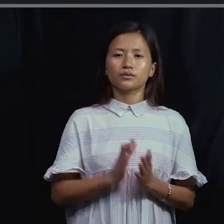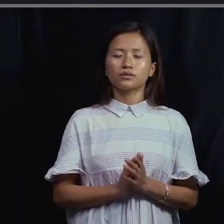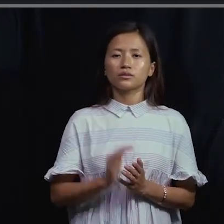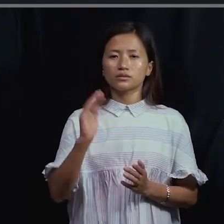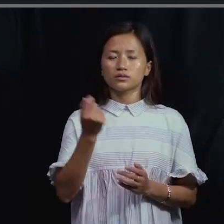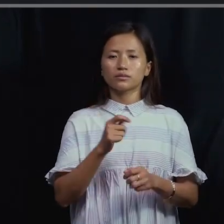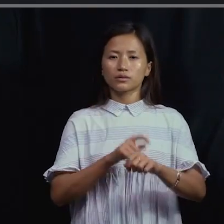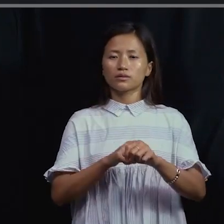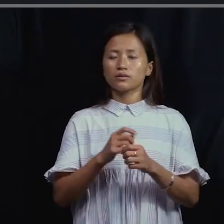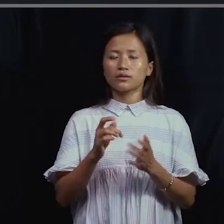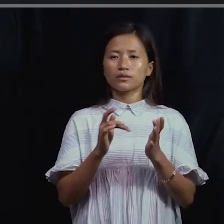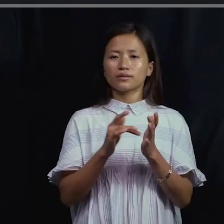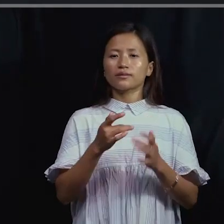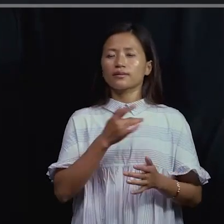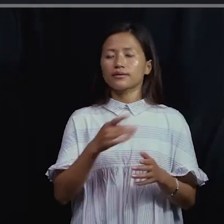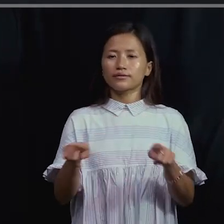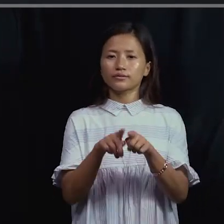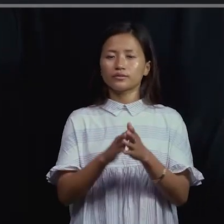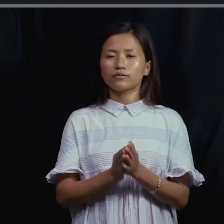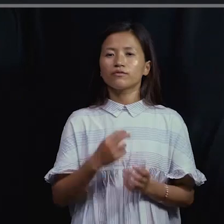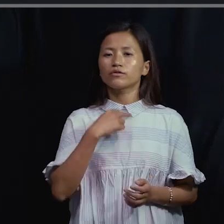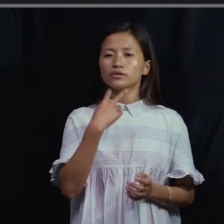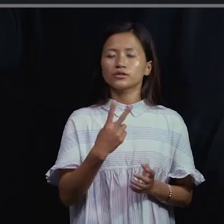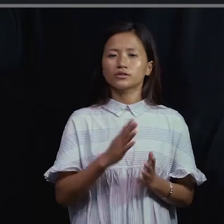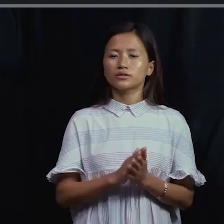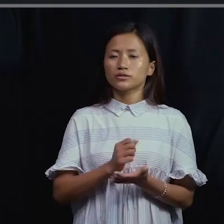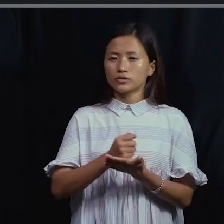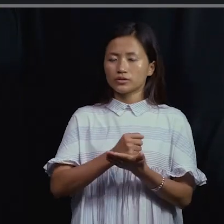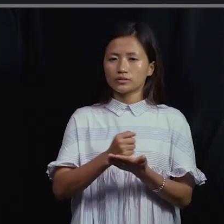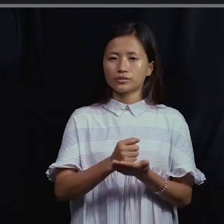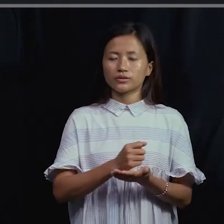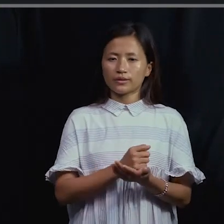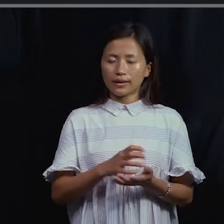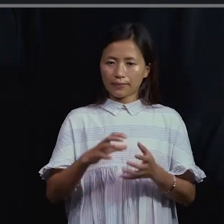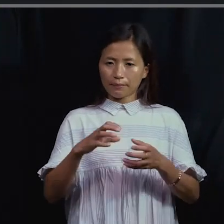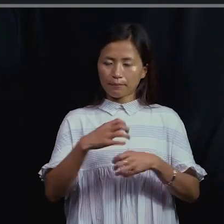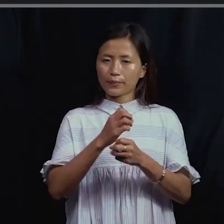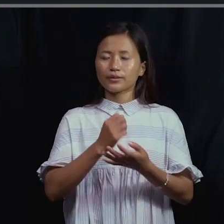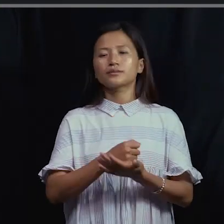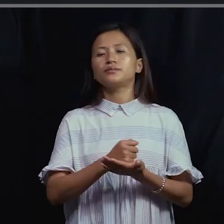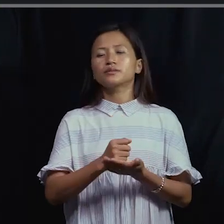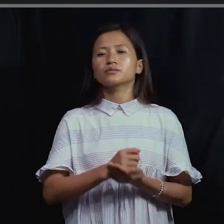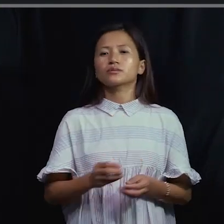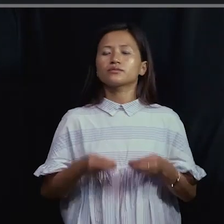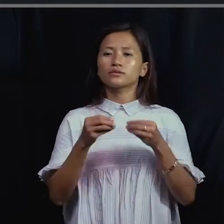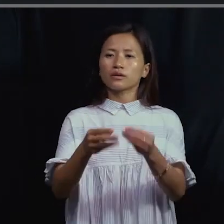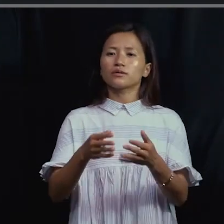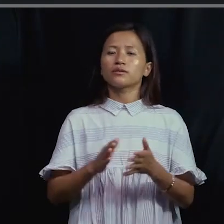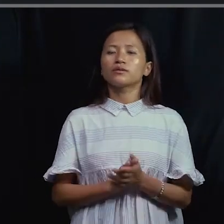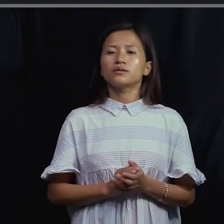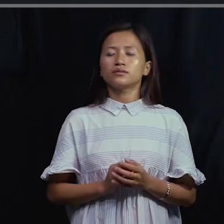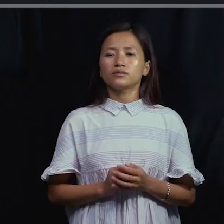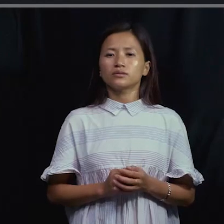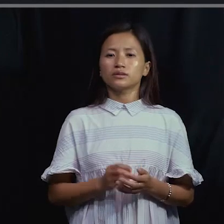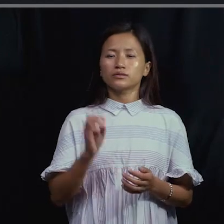some kind of vocational training should be given to the adolescent. So those are some of the educational implications of